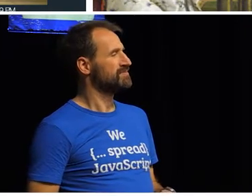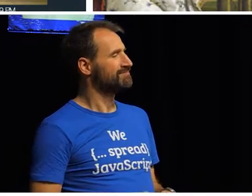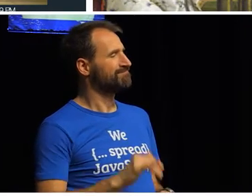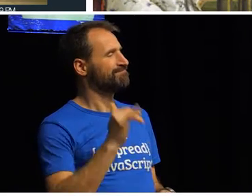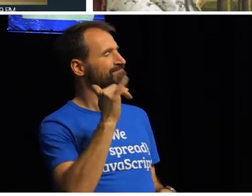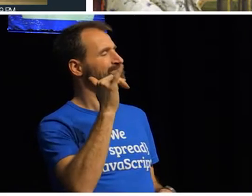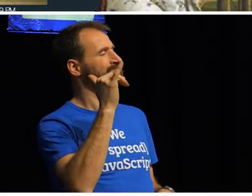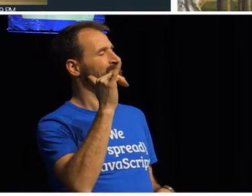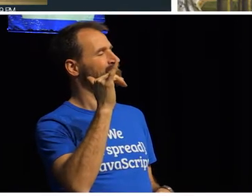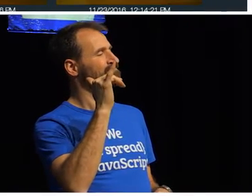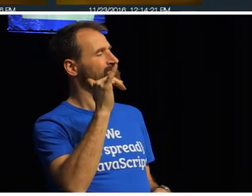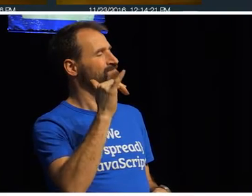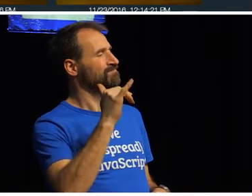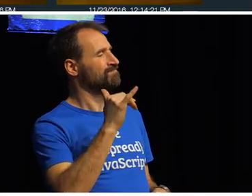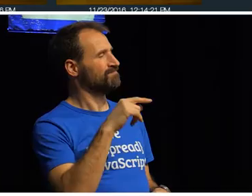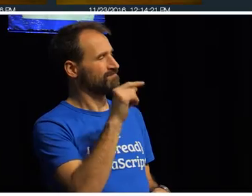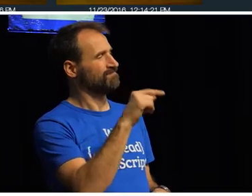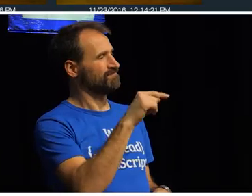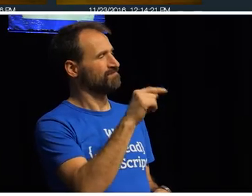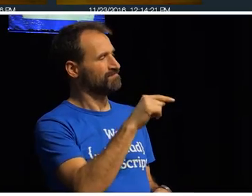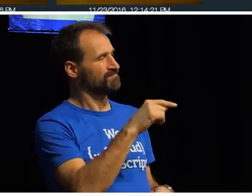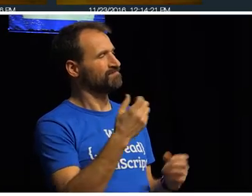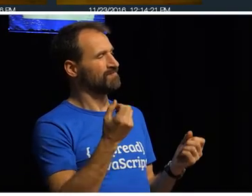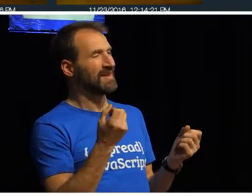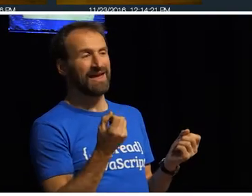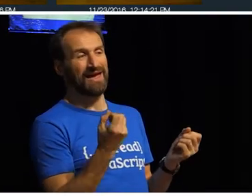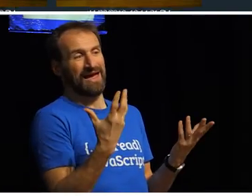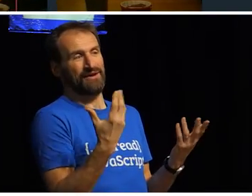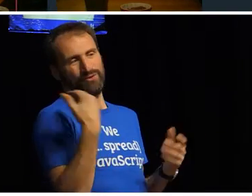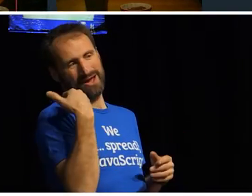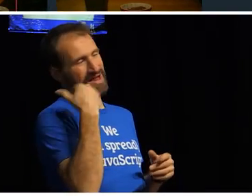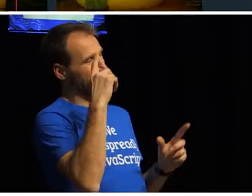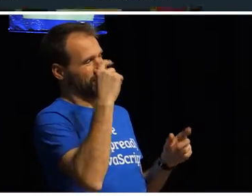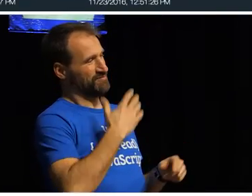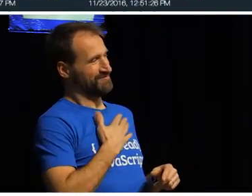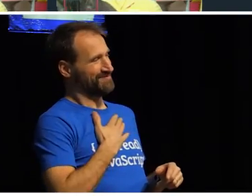Yeah, so that's actual photos of my kitties.